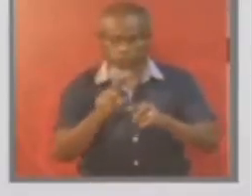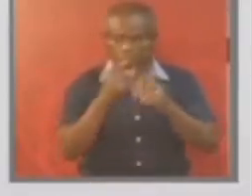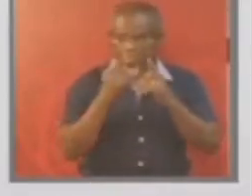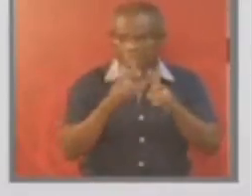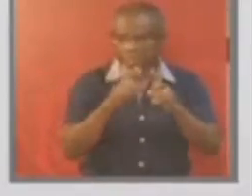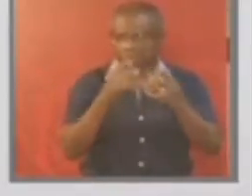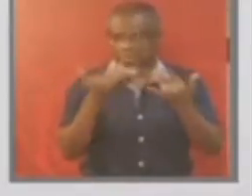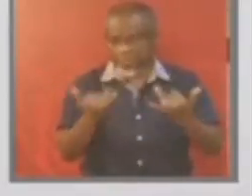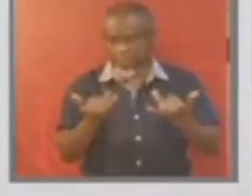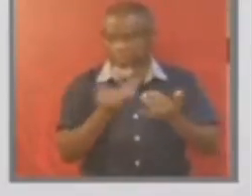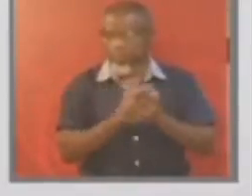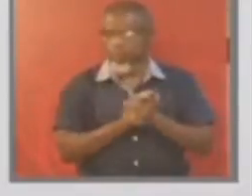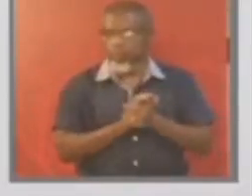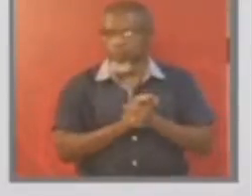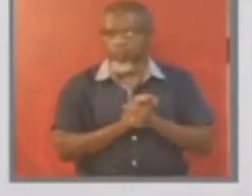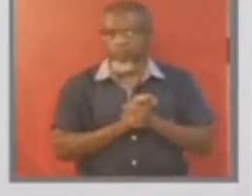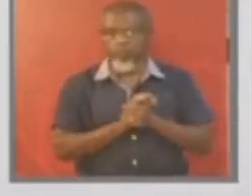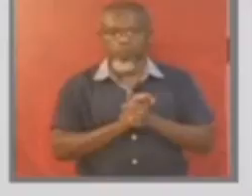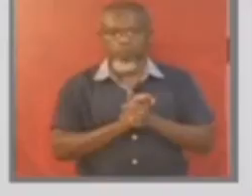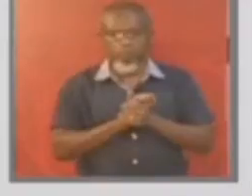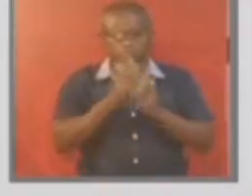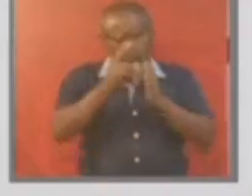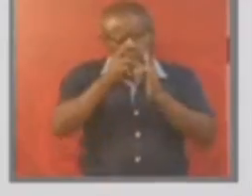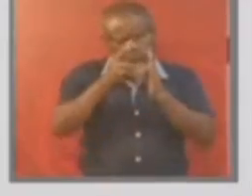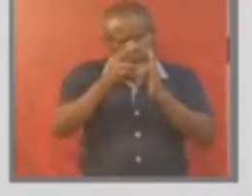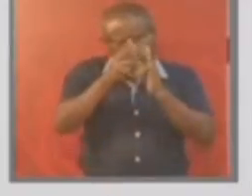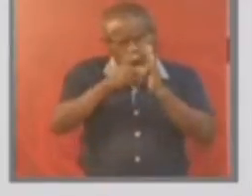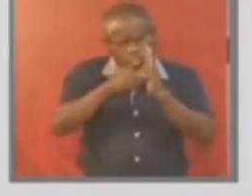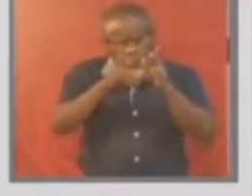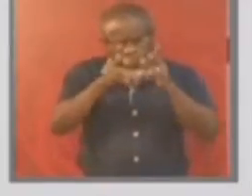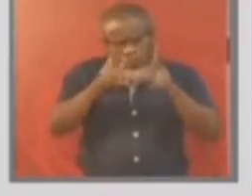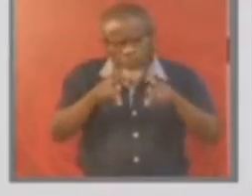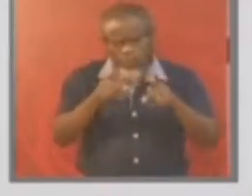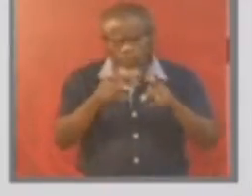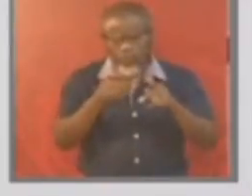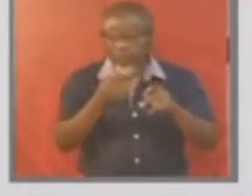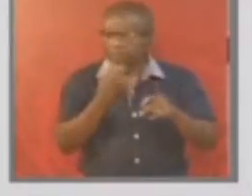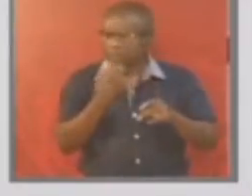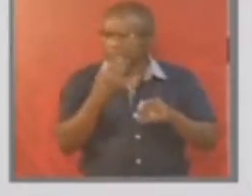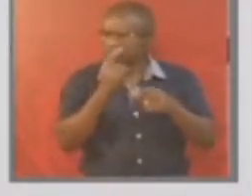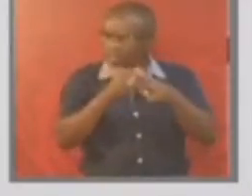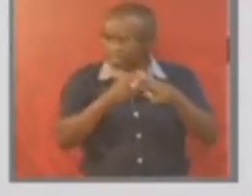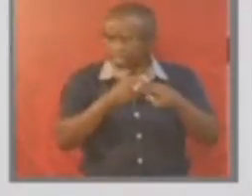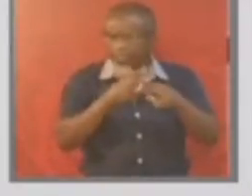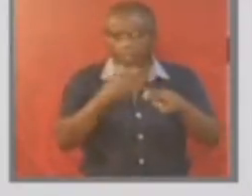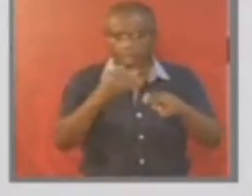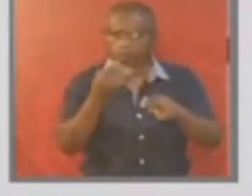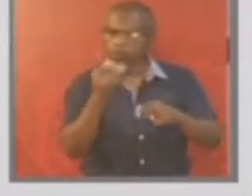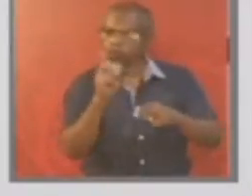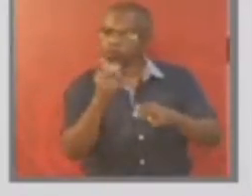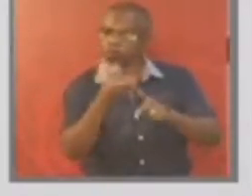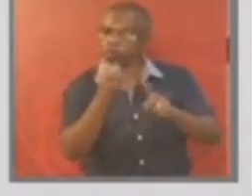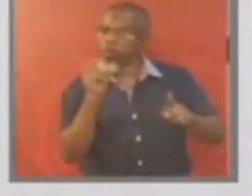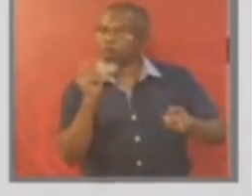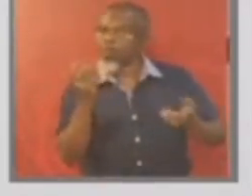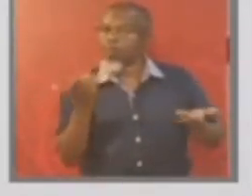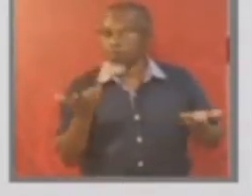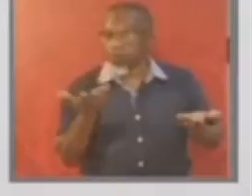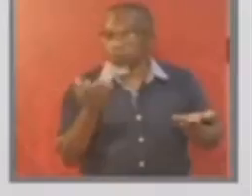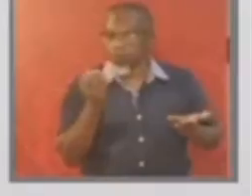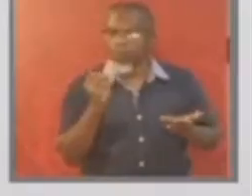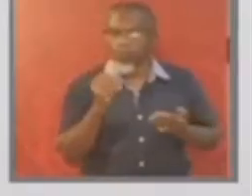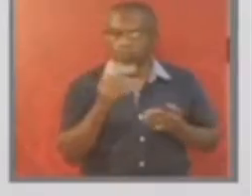of this conference. Media representatives, please indicate your name and the media house that you represent before posing your